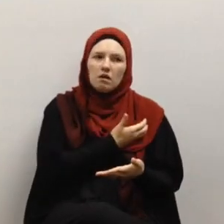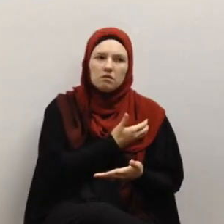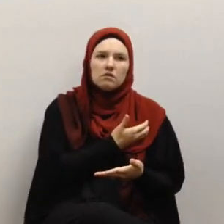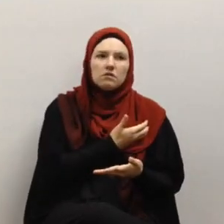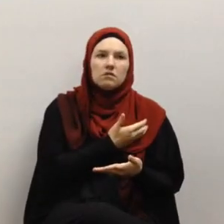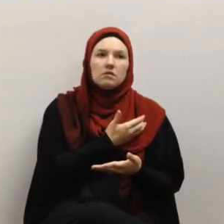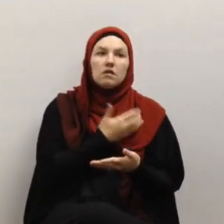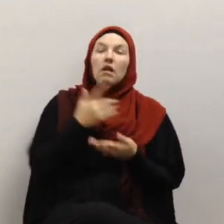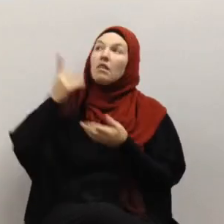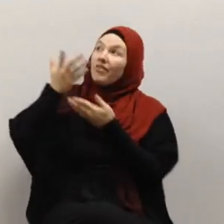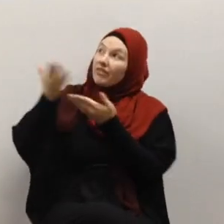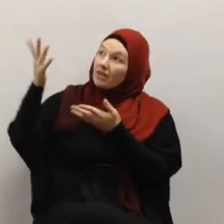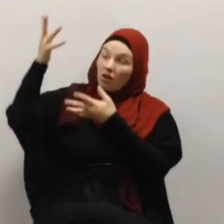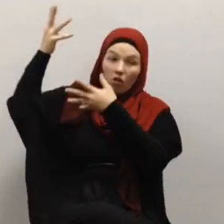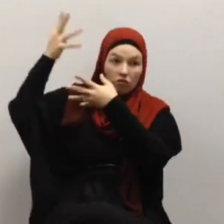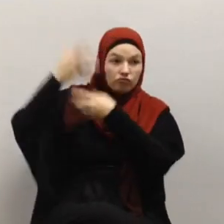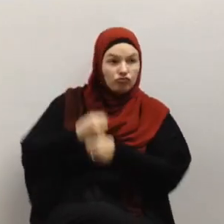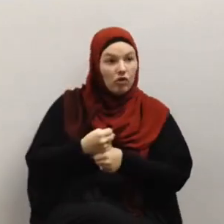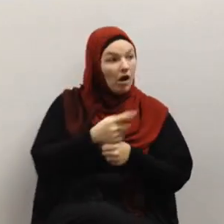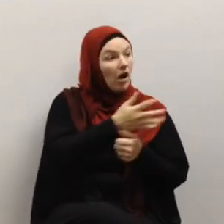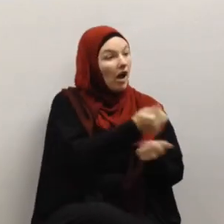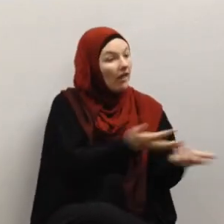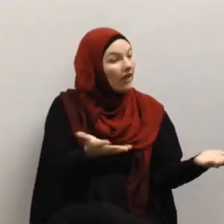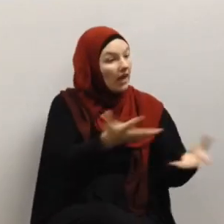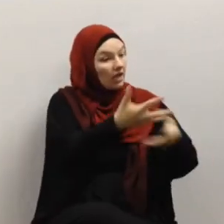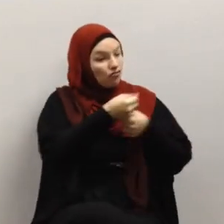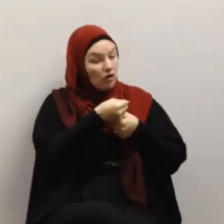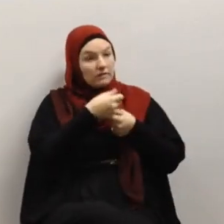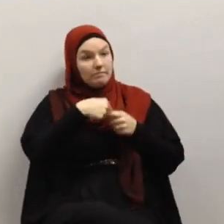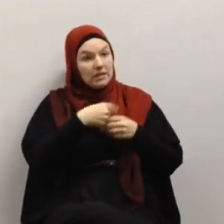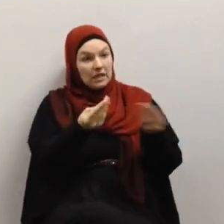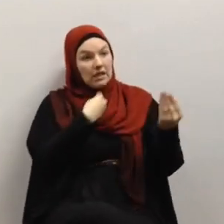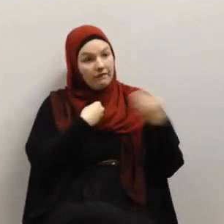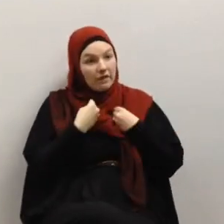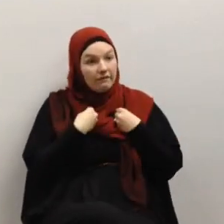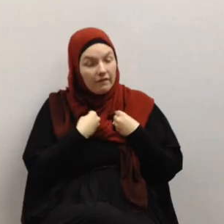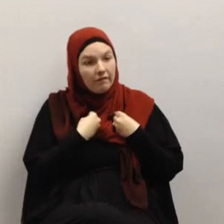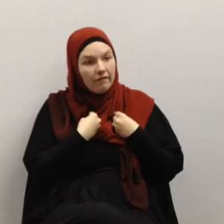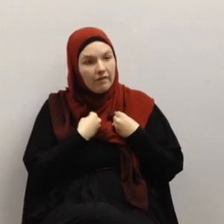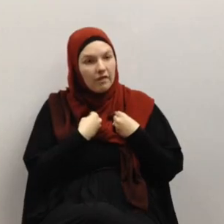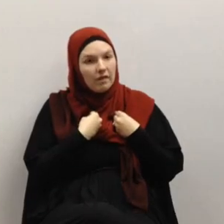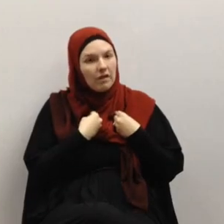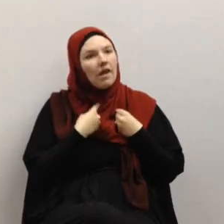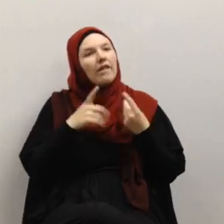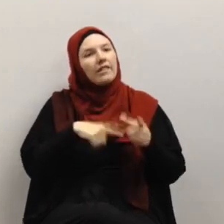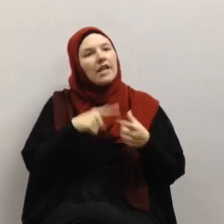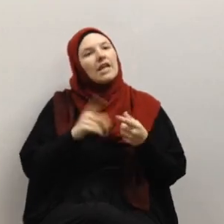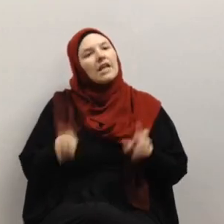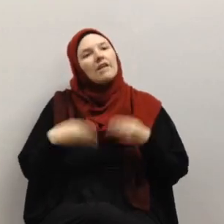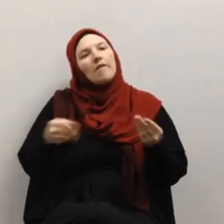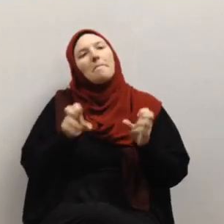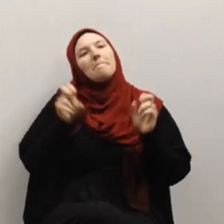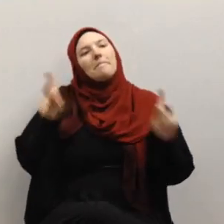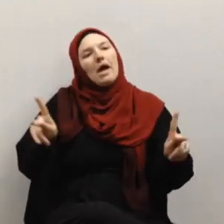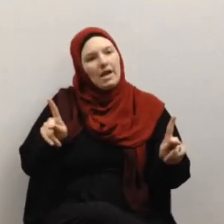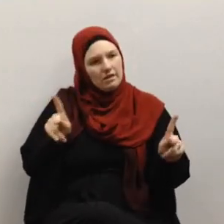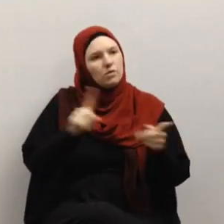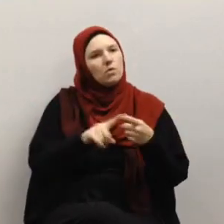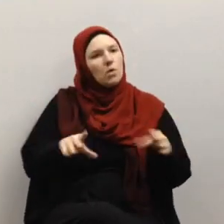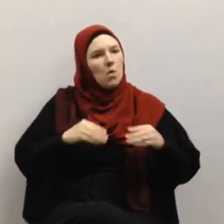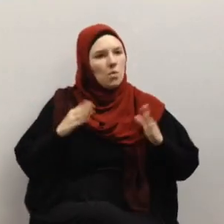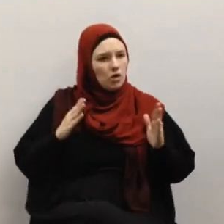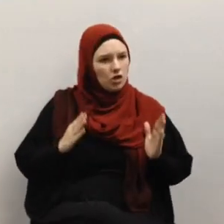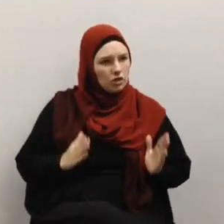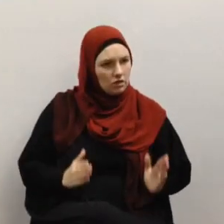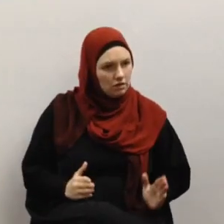the trusts that anyone gives you to their due lawful owners. And when